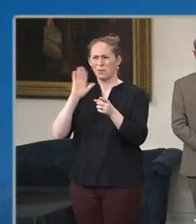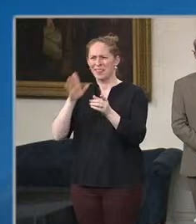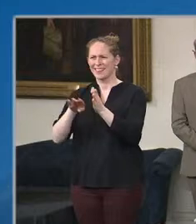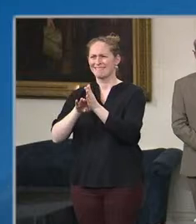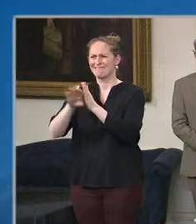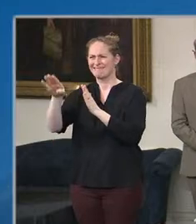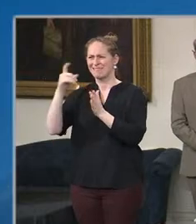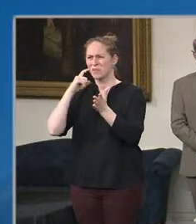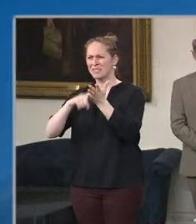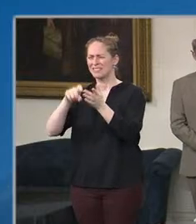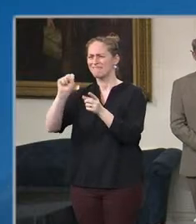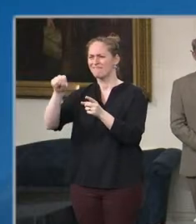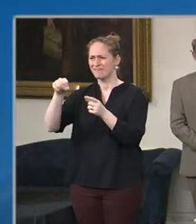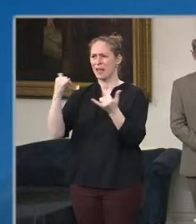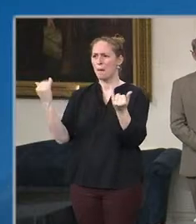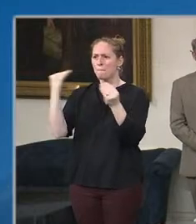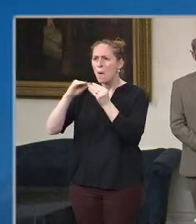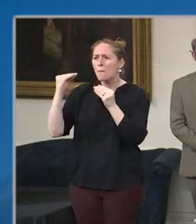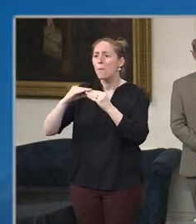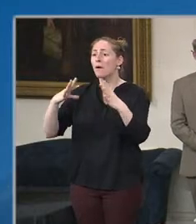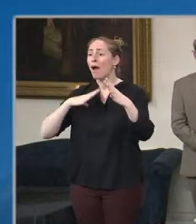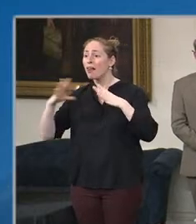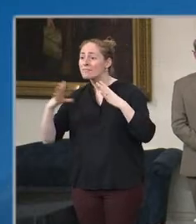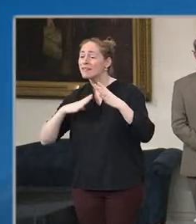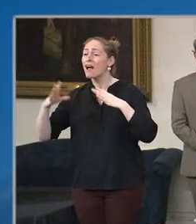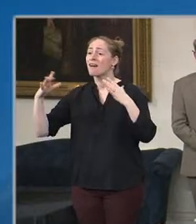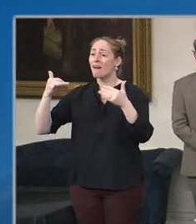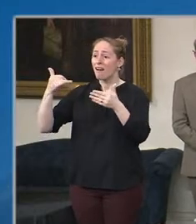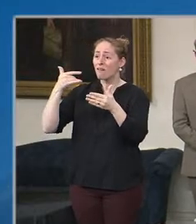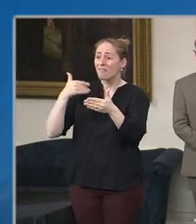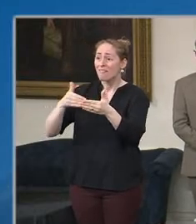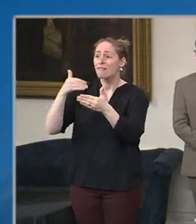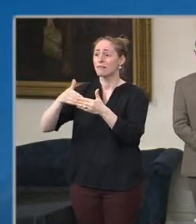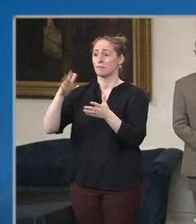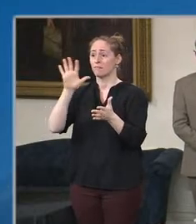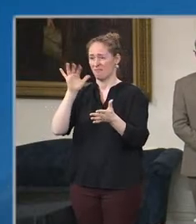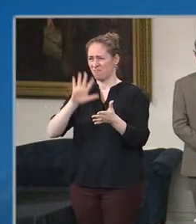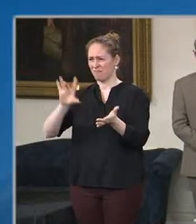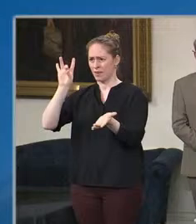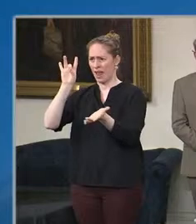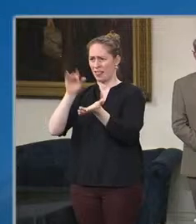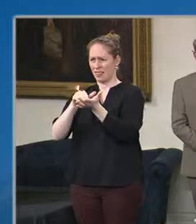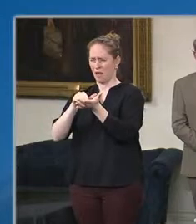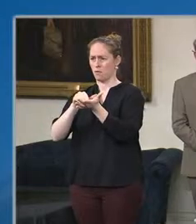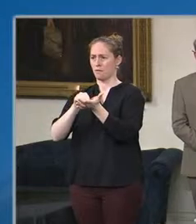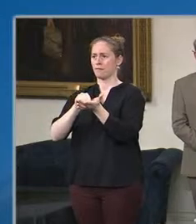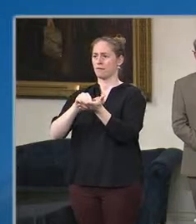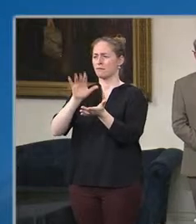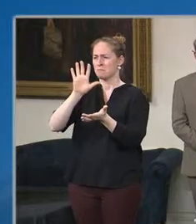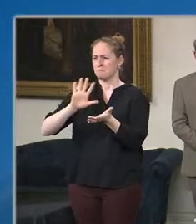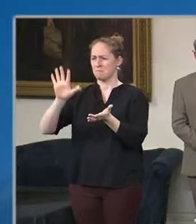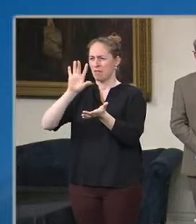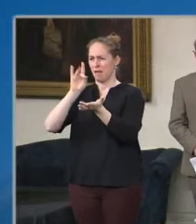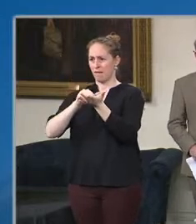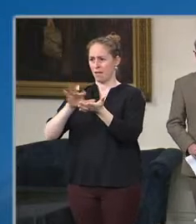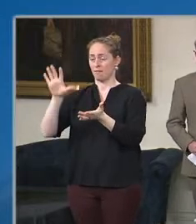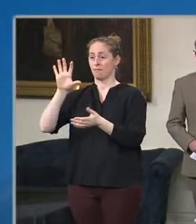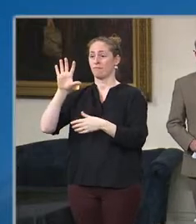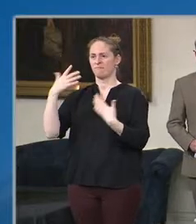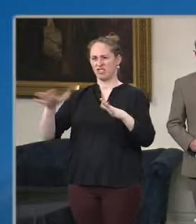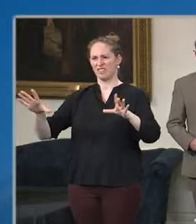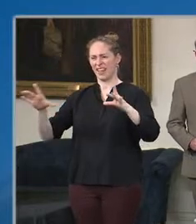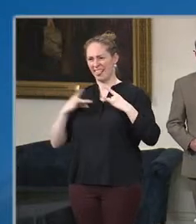225,855 confirmed cases of COVID-19, including 20 straight days with more than 2,000